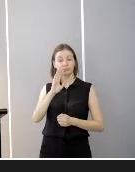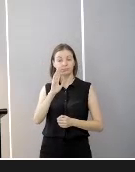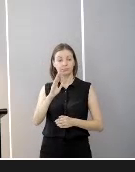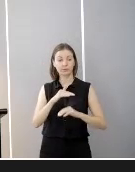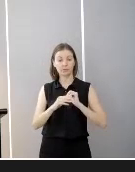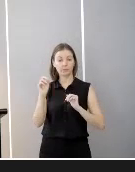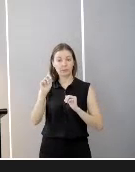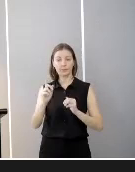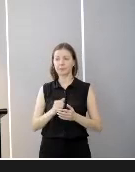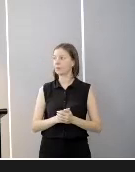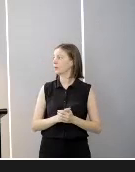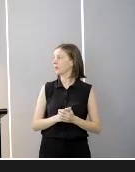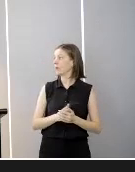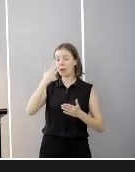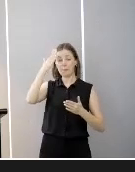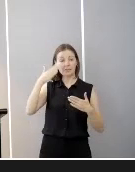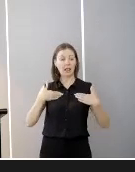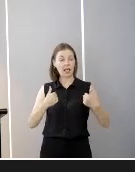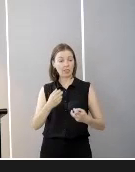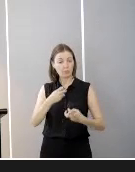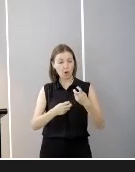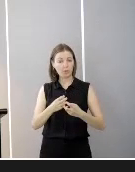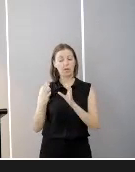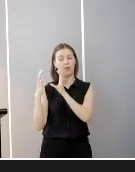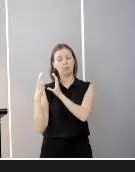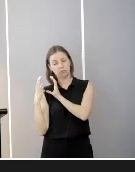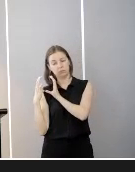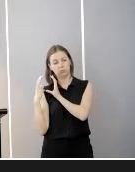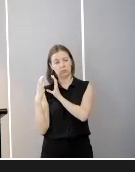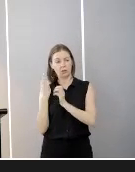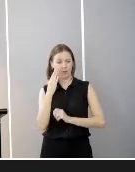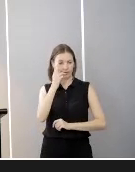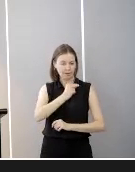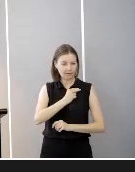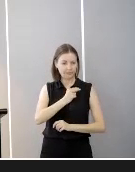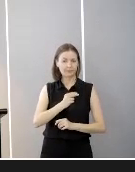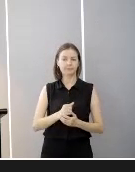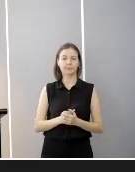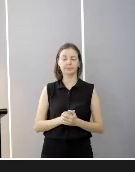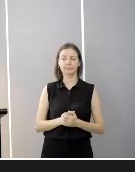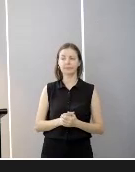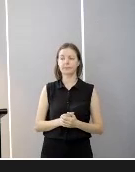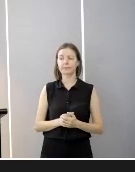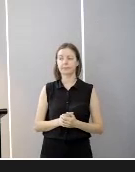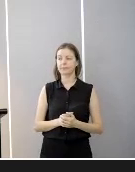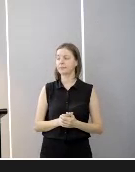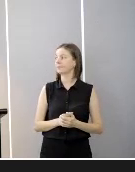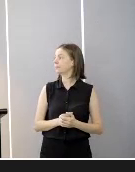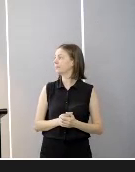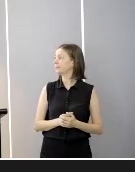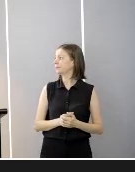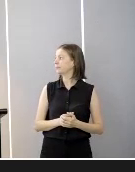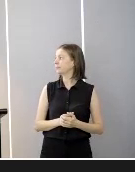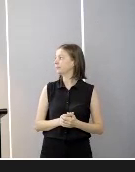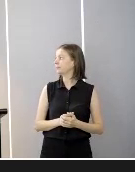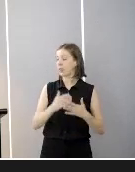about the burden of mental health problems in early life. And this will be clear for a few different reasons. I'm going to talk about mental